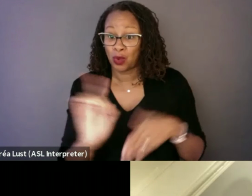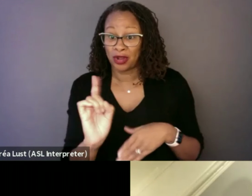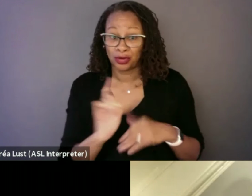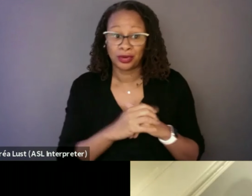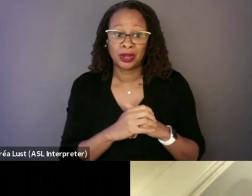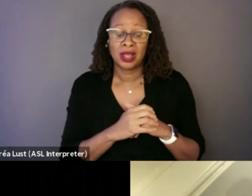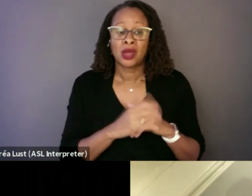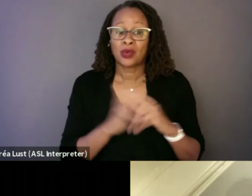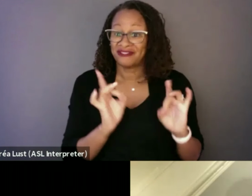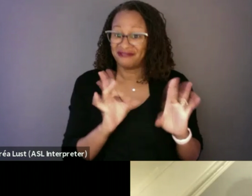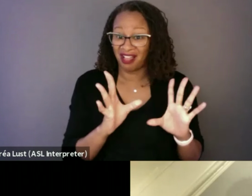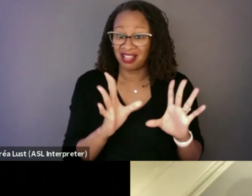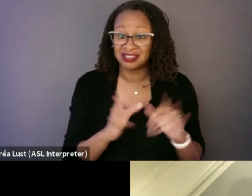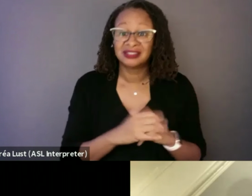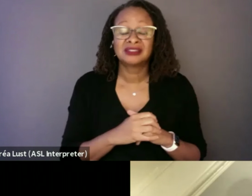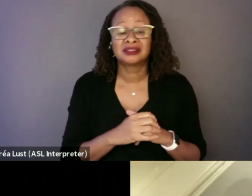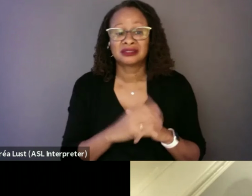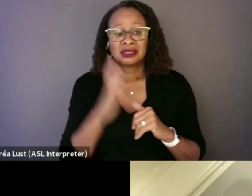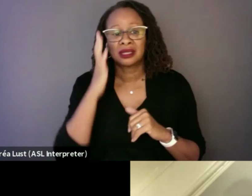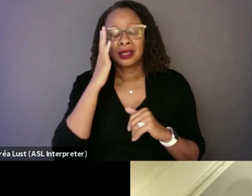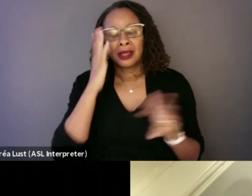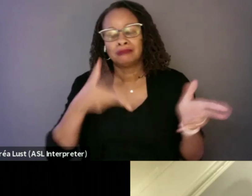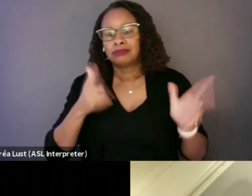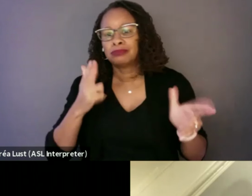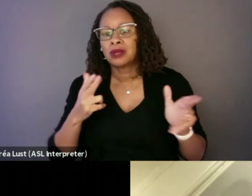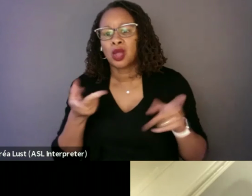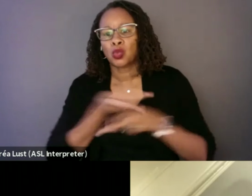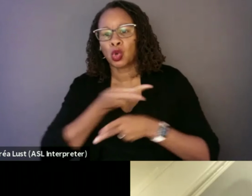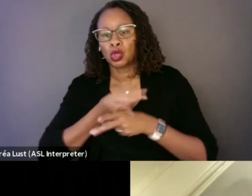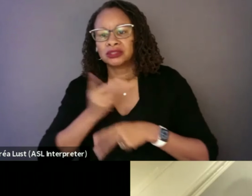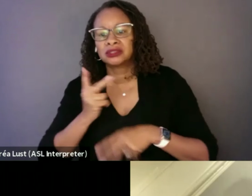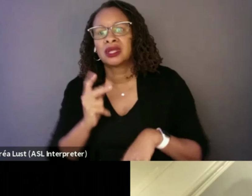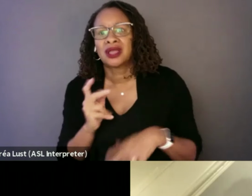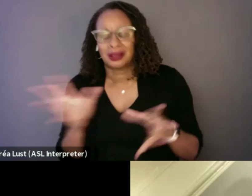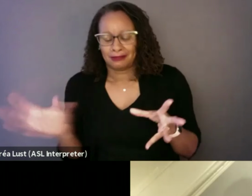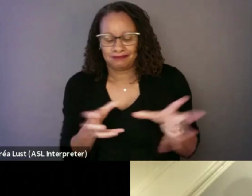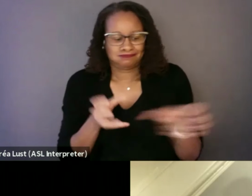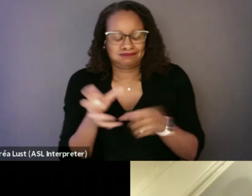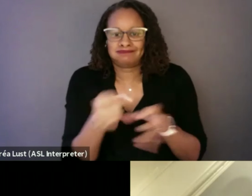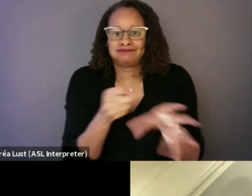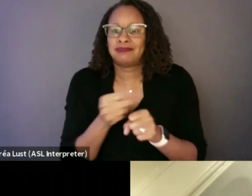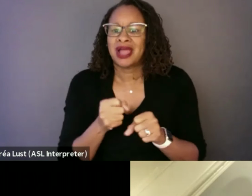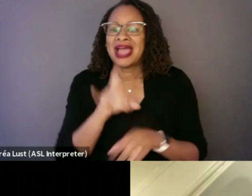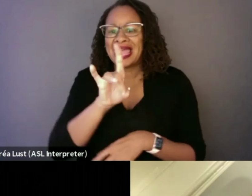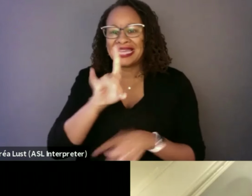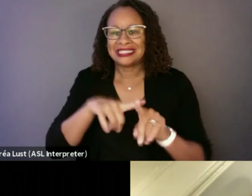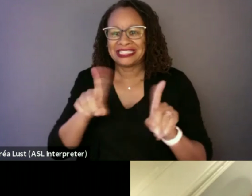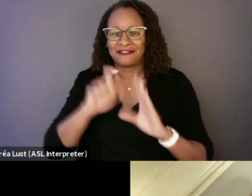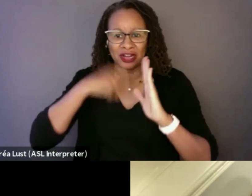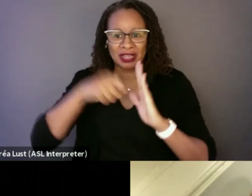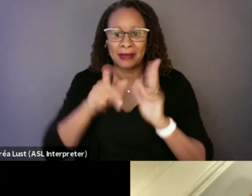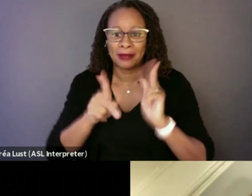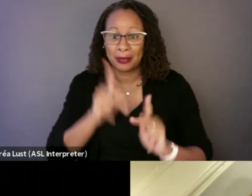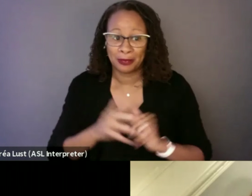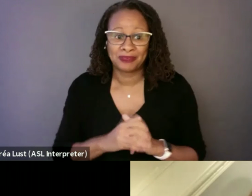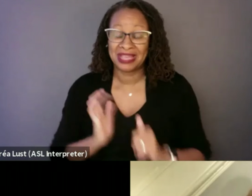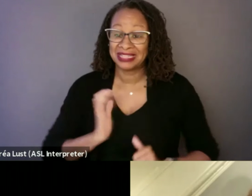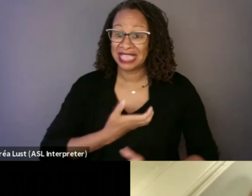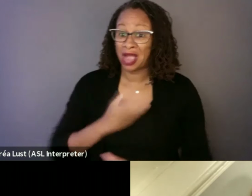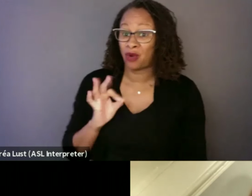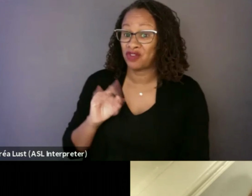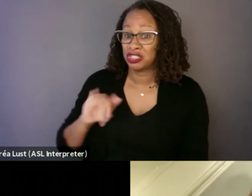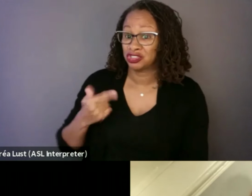the violence is compiled by footage from 8 different camera people. It's our footage, but it's